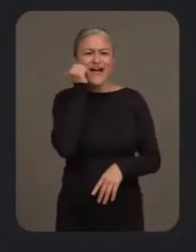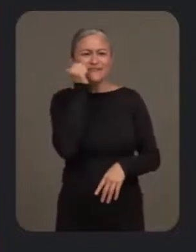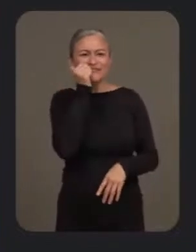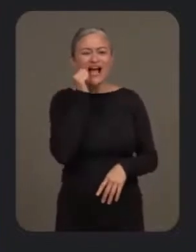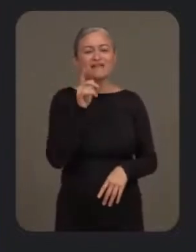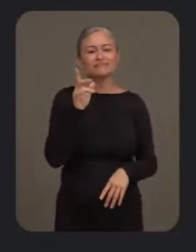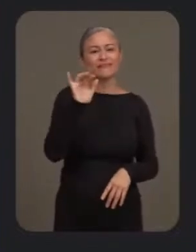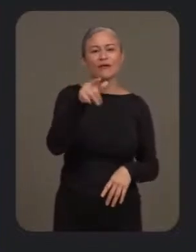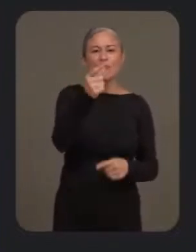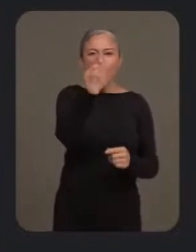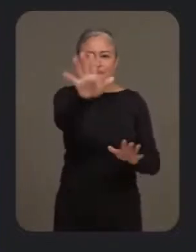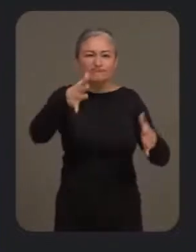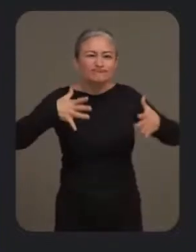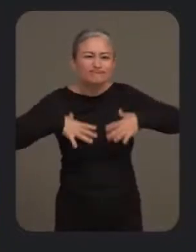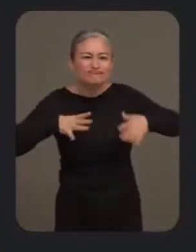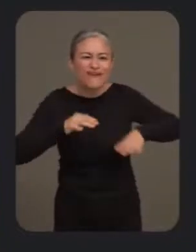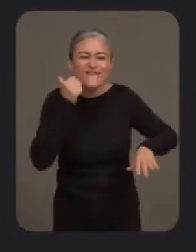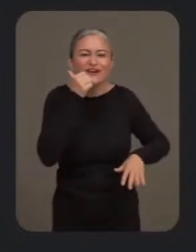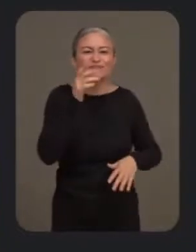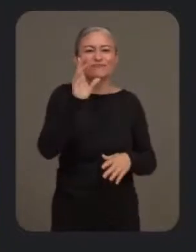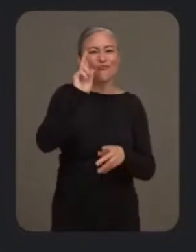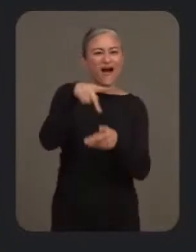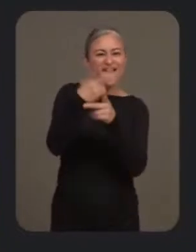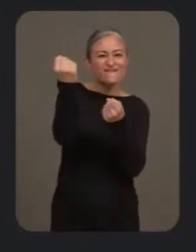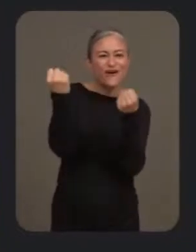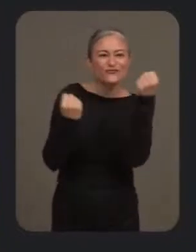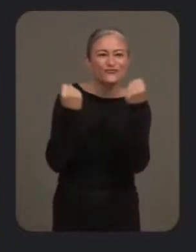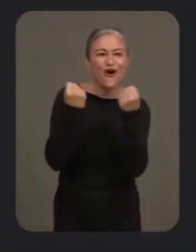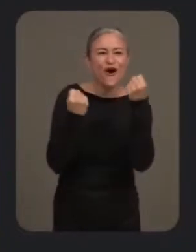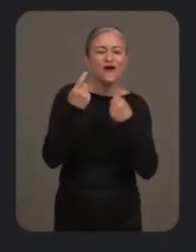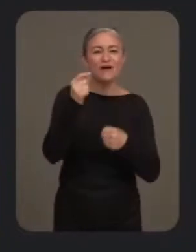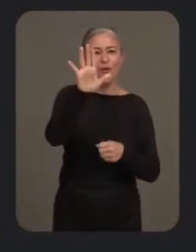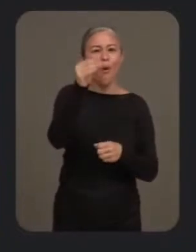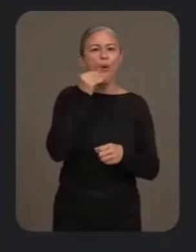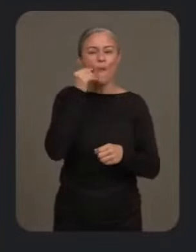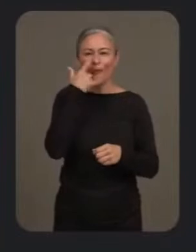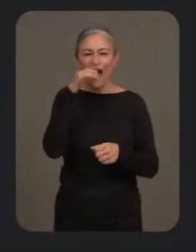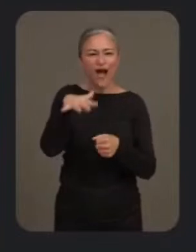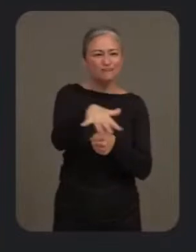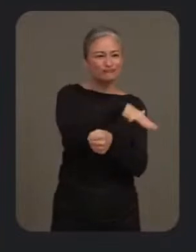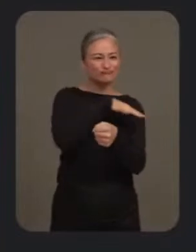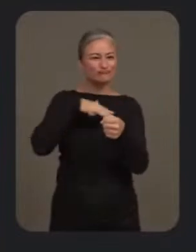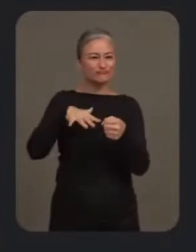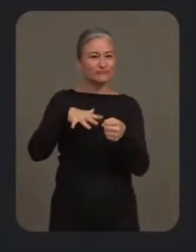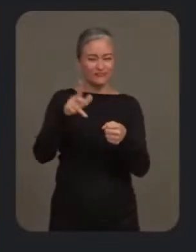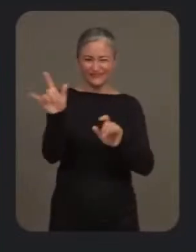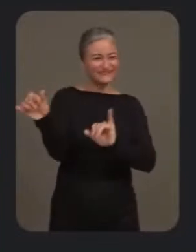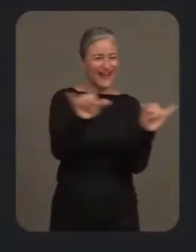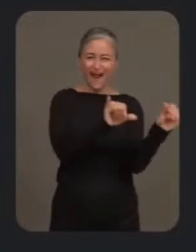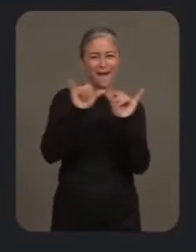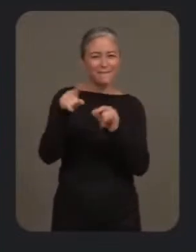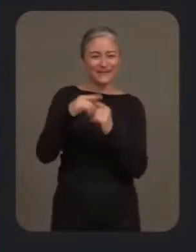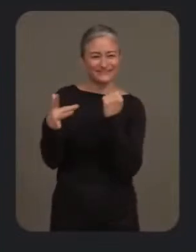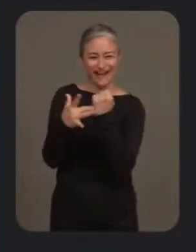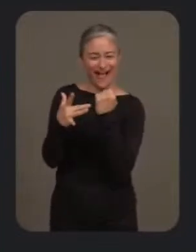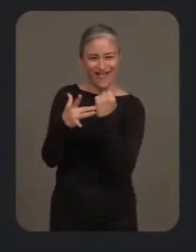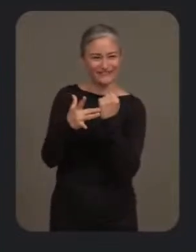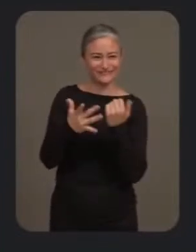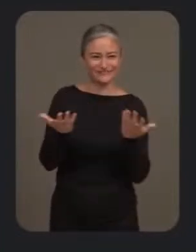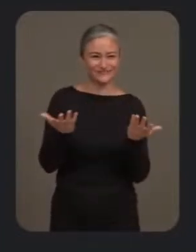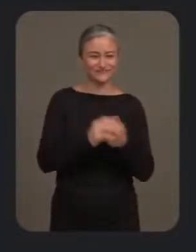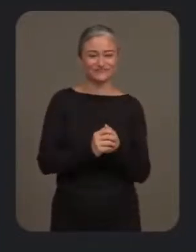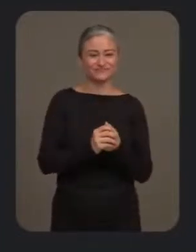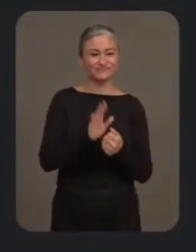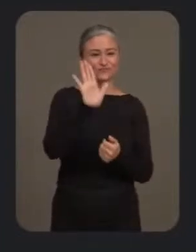day, from the clothes they wear, to the car they drive, to their surroundings at home. We believe the same should be true for